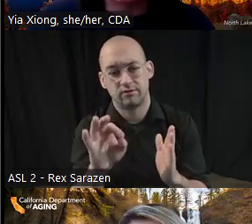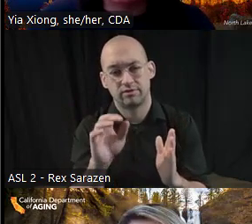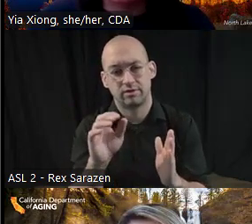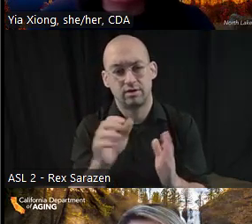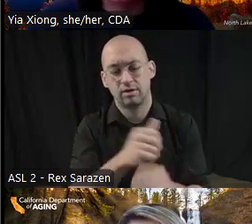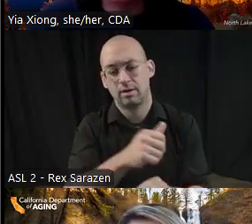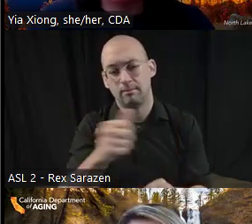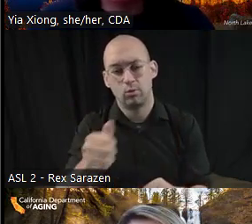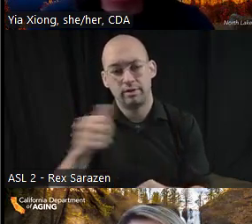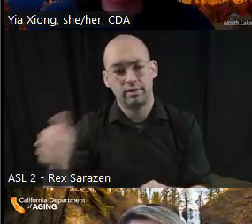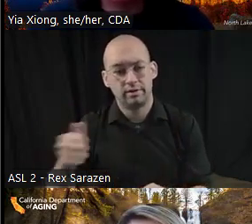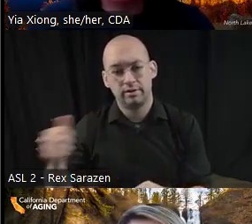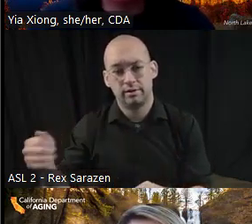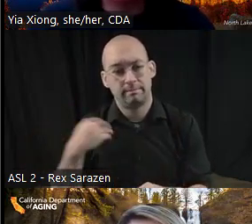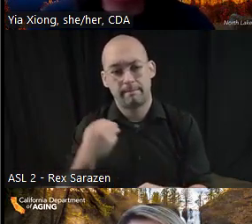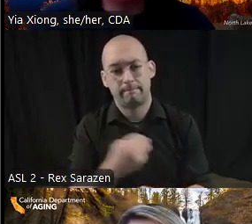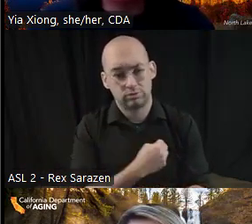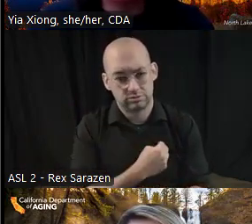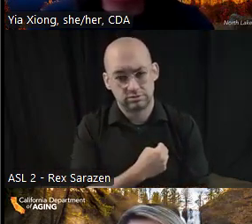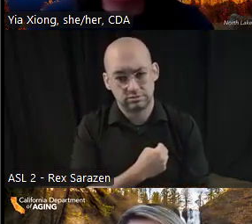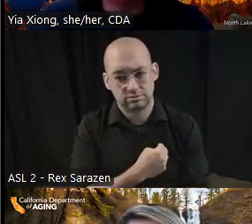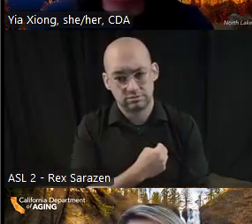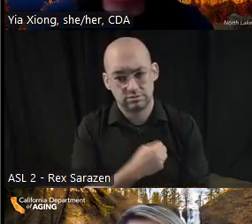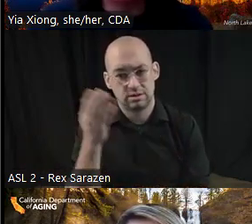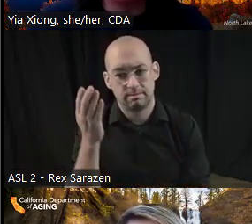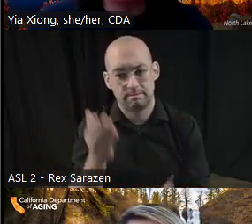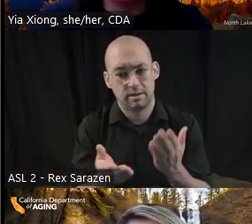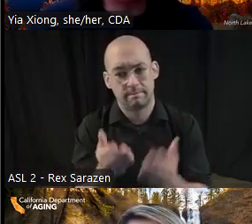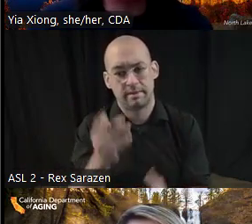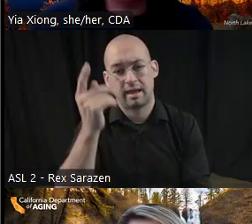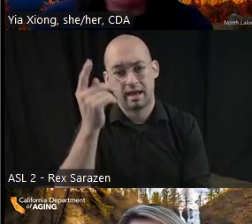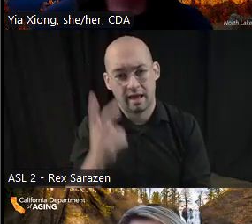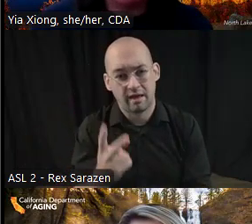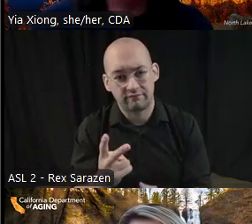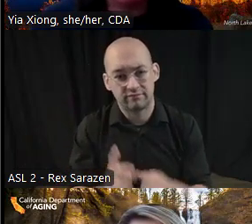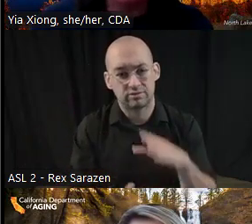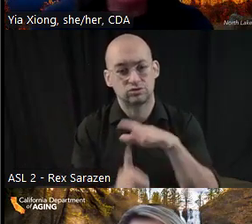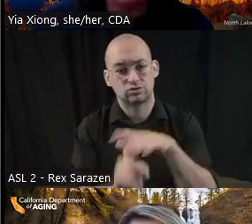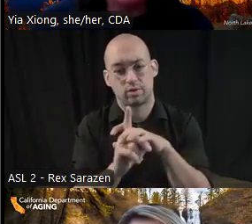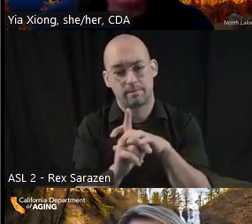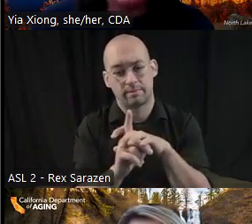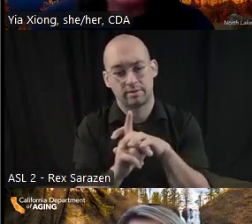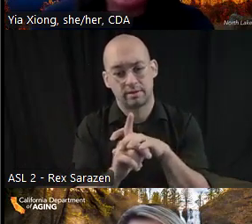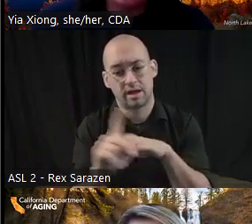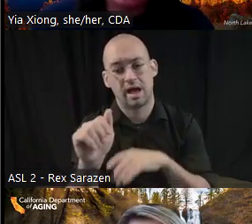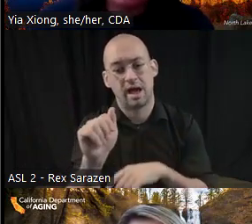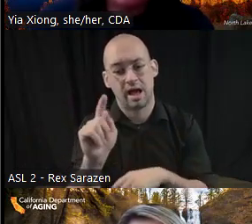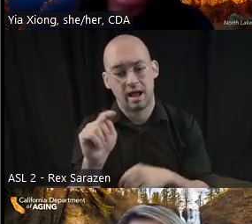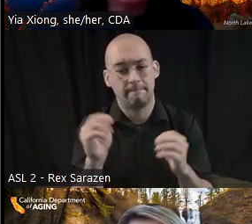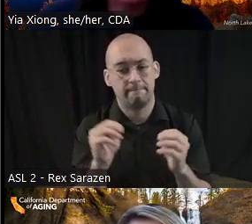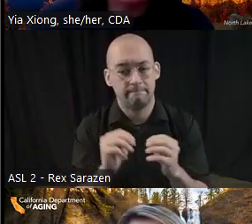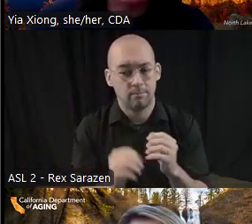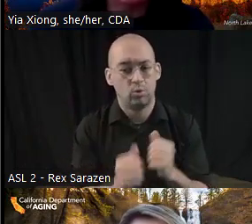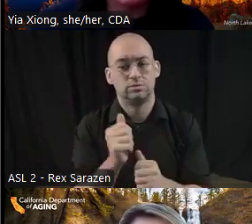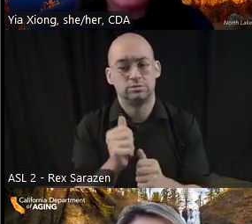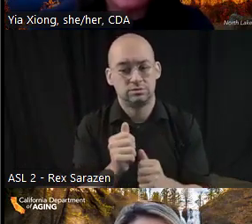members, and then maybe half of those people show up for meetings at most. Um, is there anything